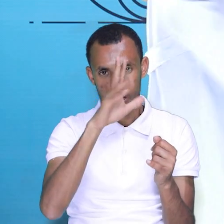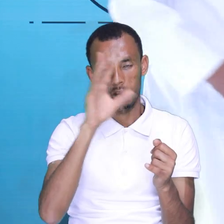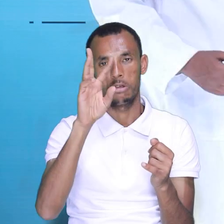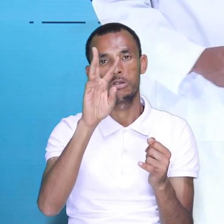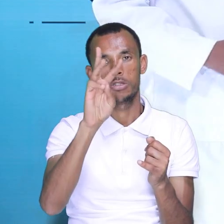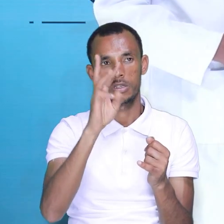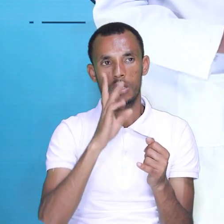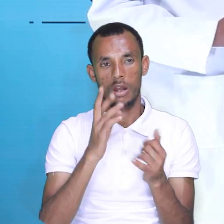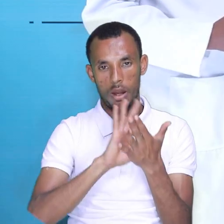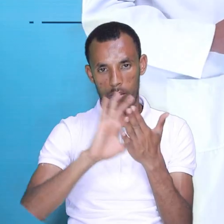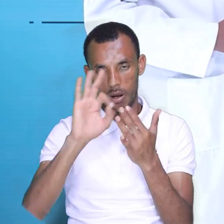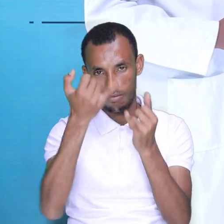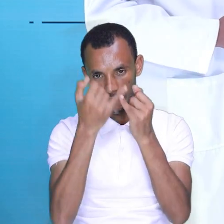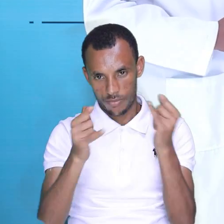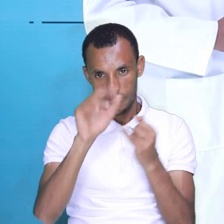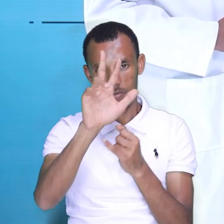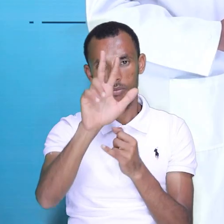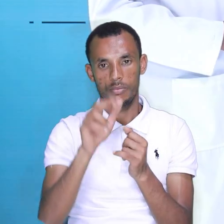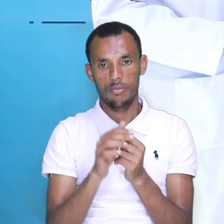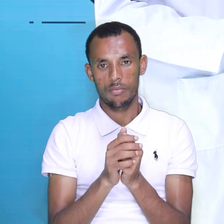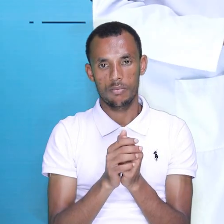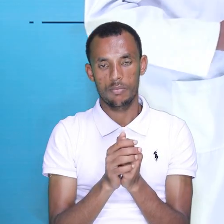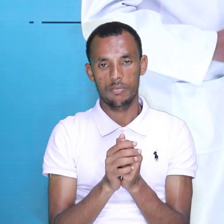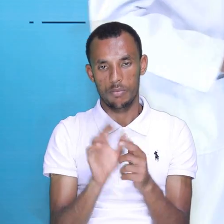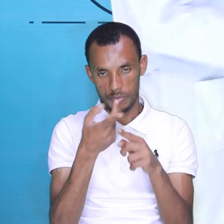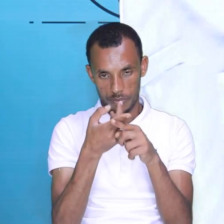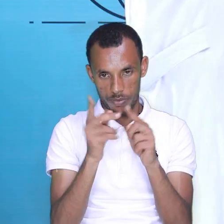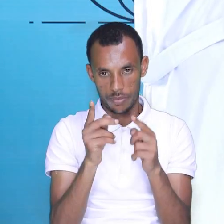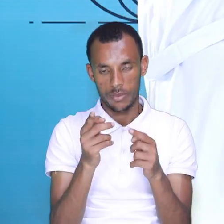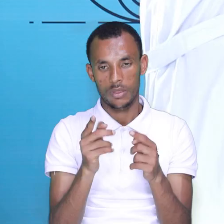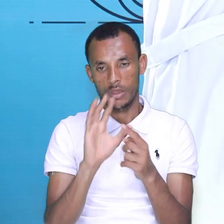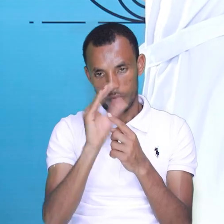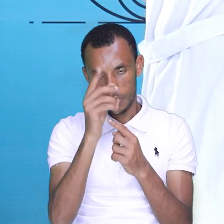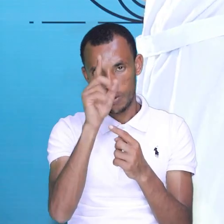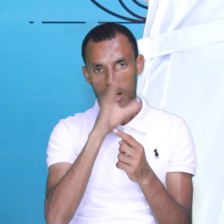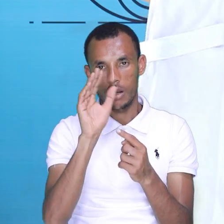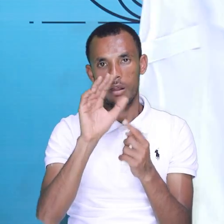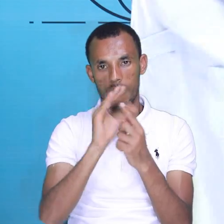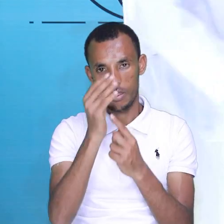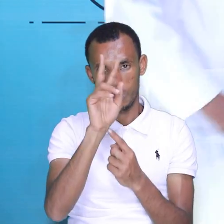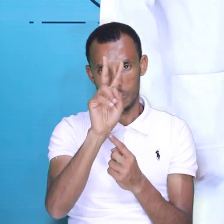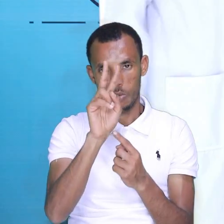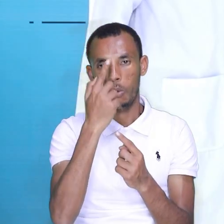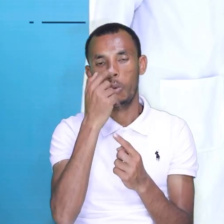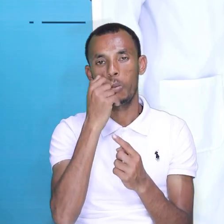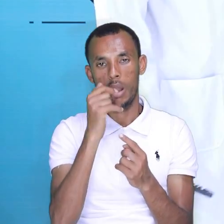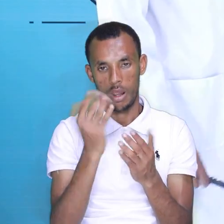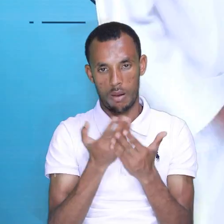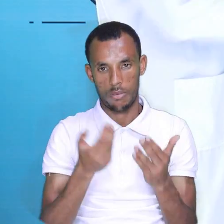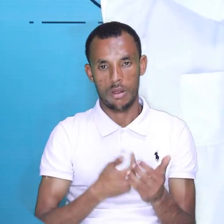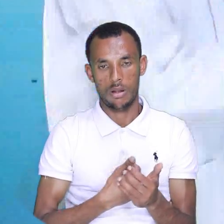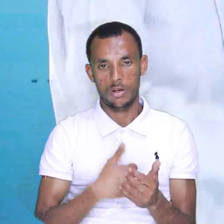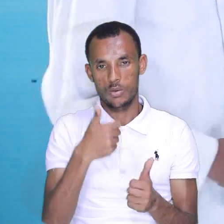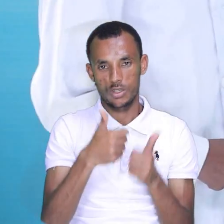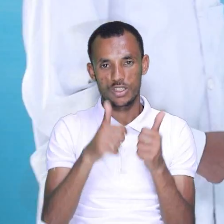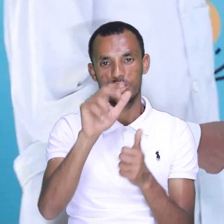are numbers which are divisible by 3. But event 1 and event 2 have a common element, which